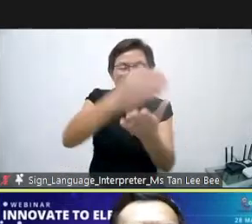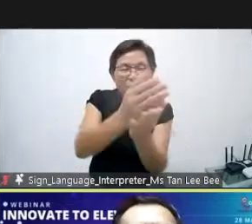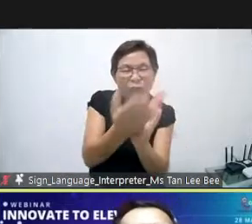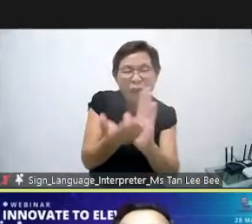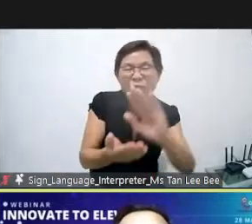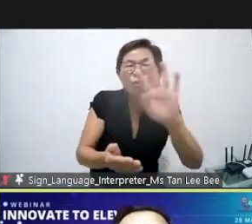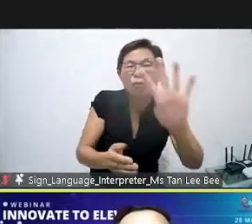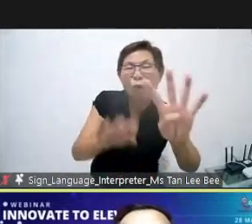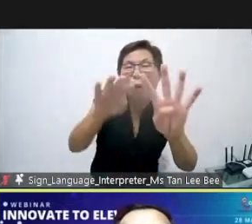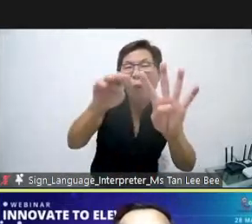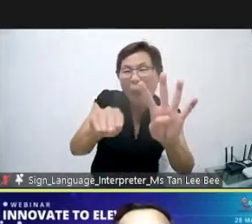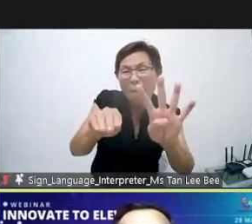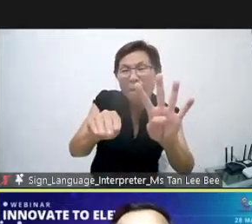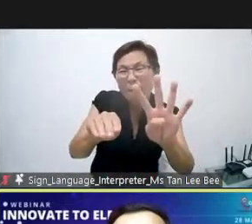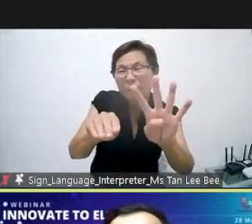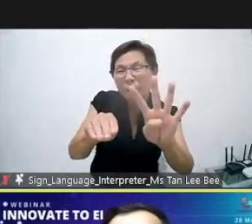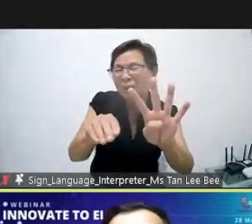They